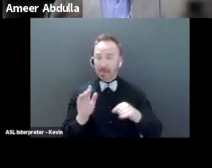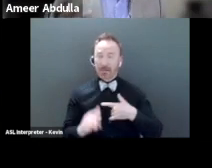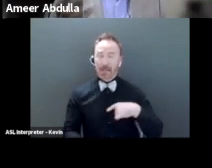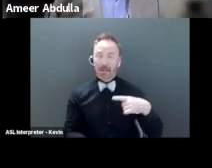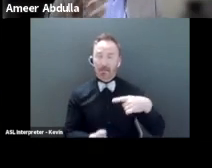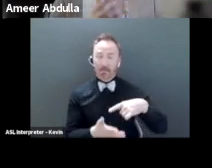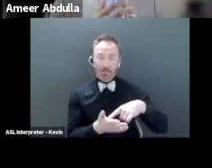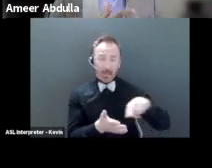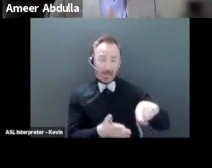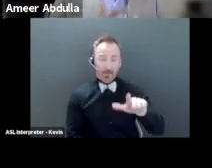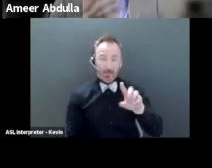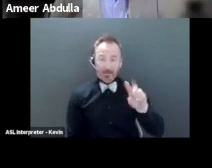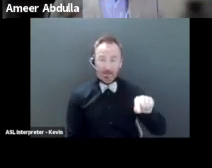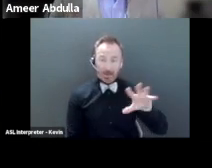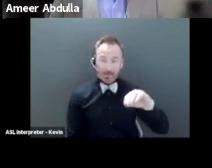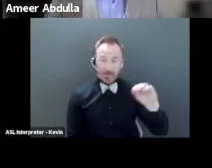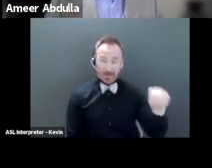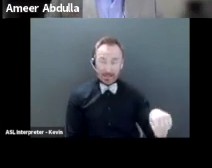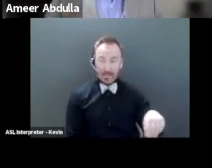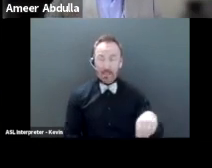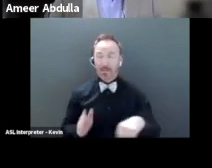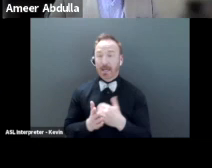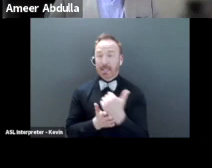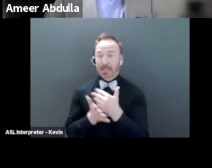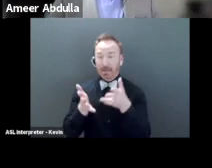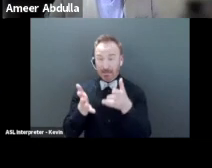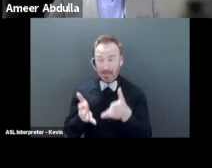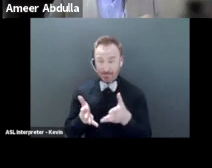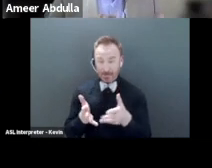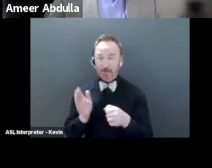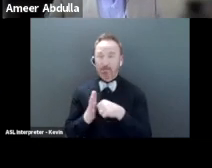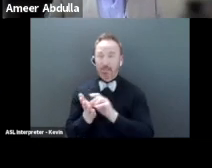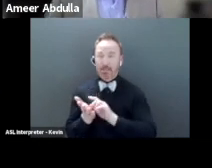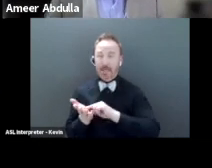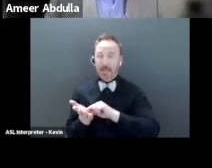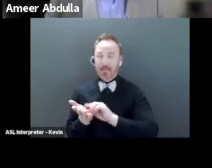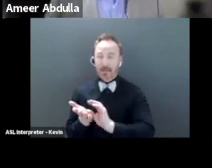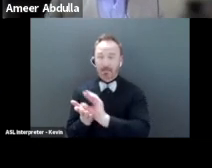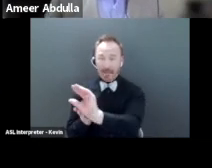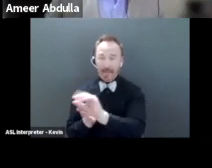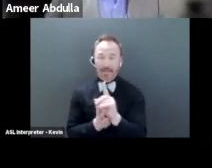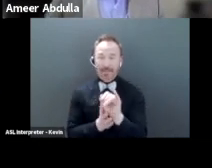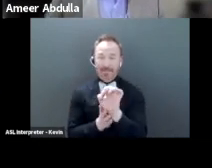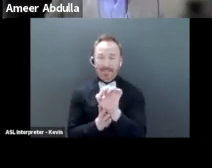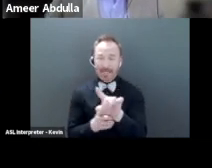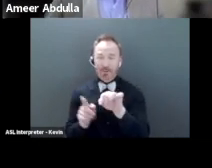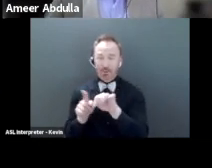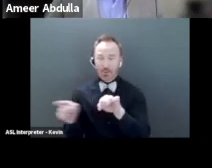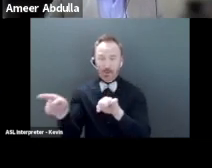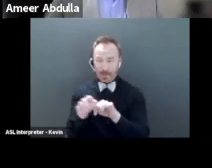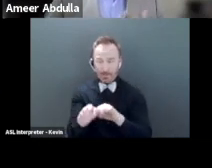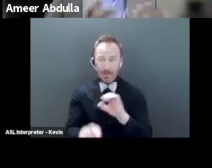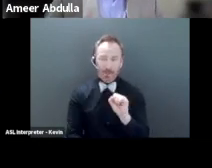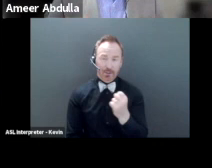has residual income, it pays the residual income as a dividend to its shareholders. Personal tax rate of